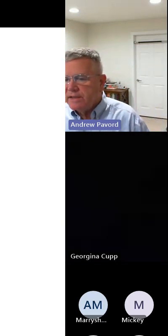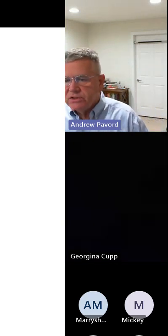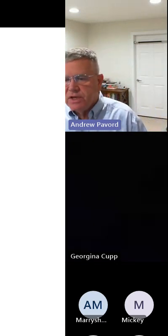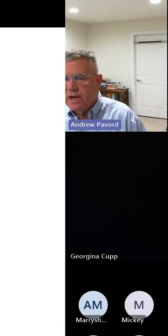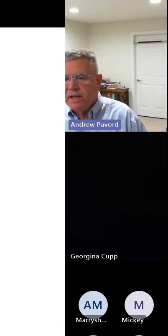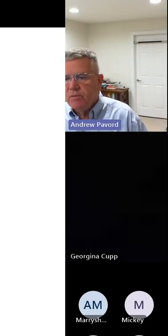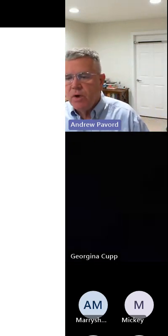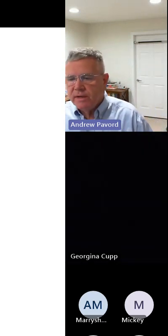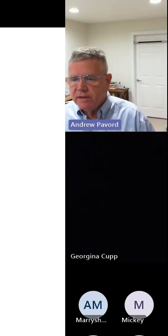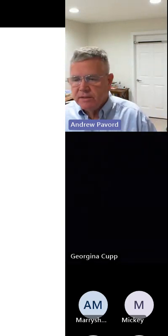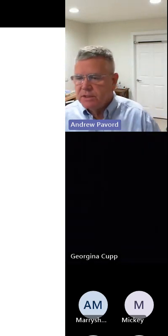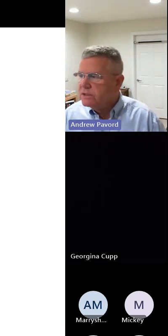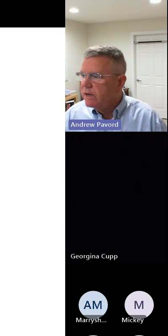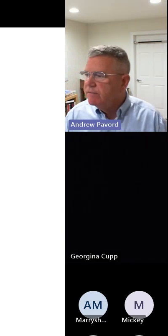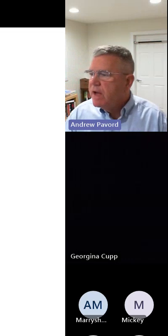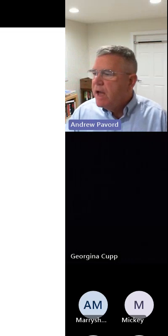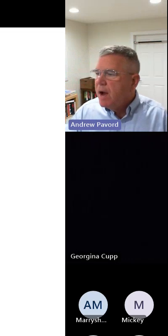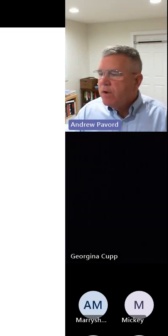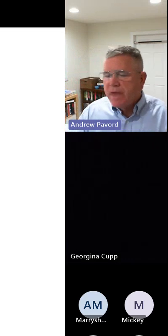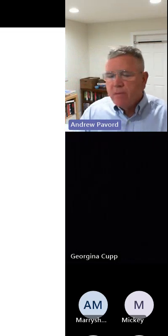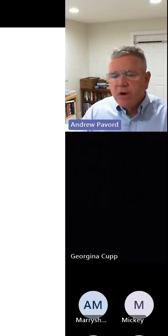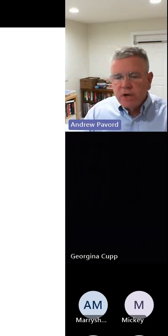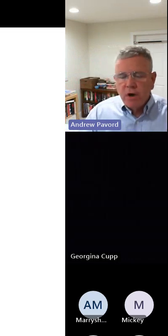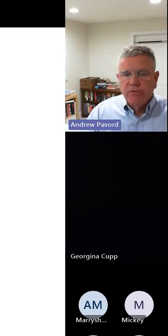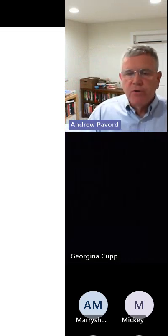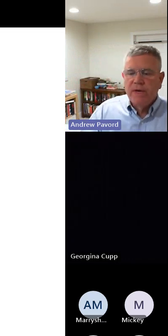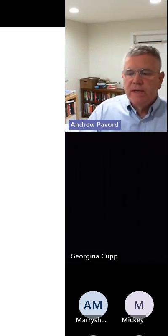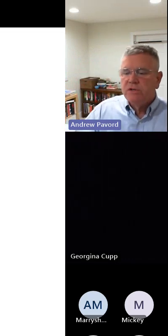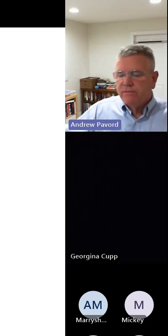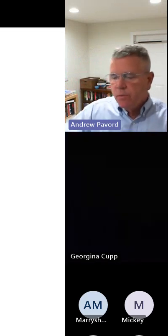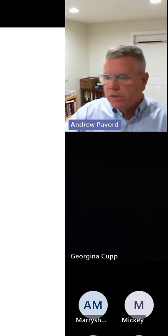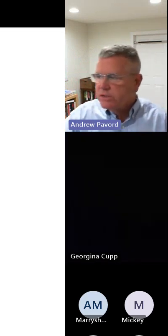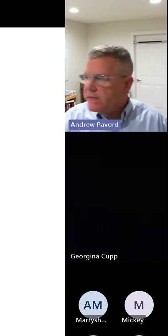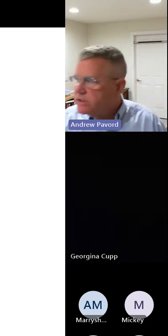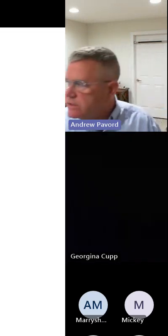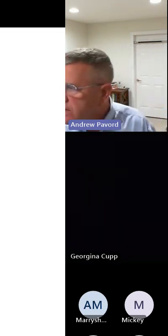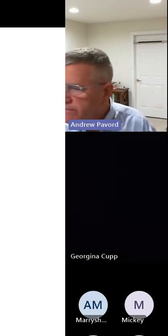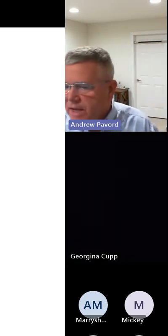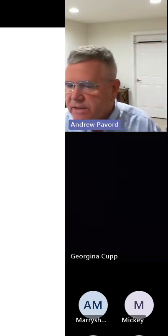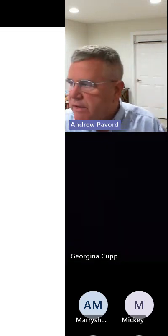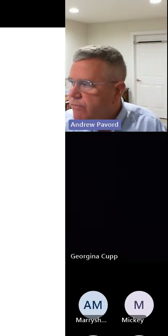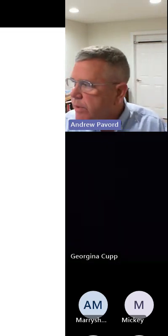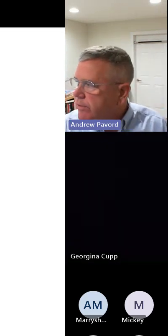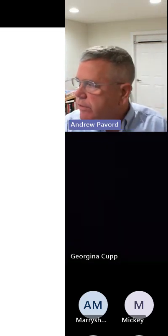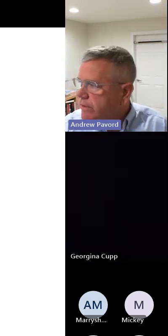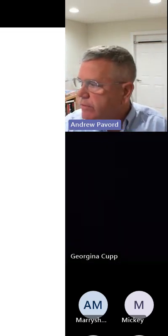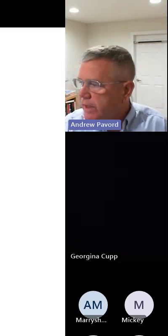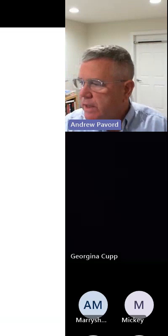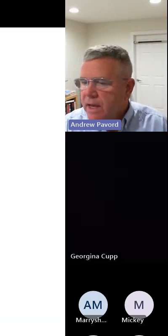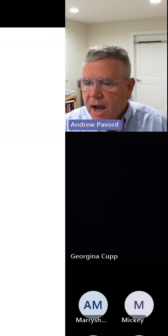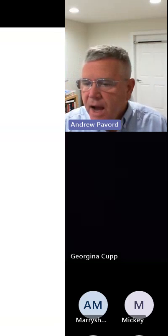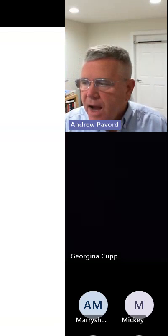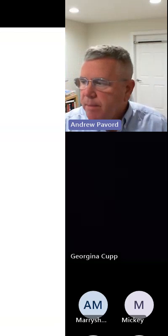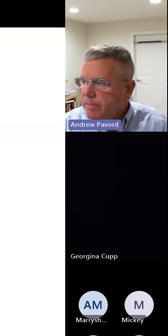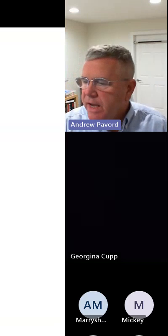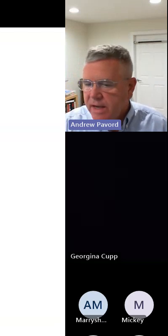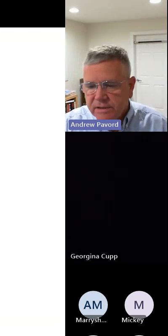report, why it's done, and what it consists of. And then we're going to go through each of the 4 sections of the SF